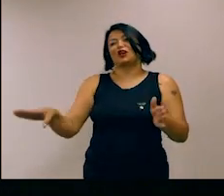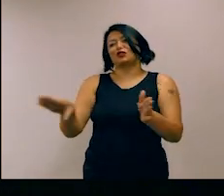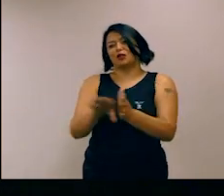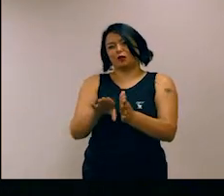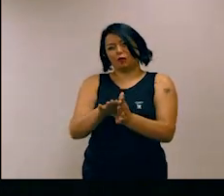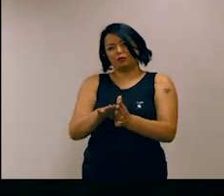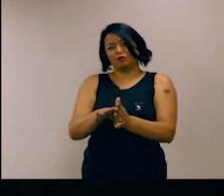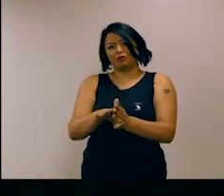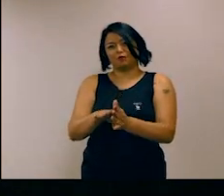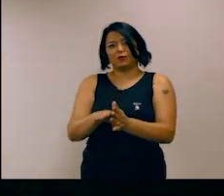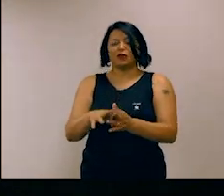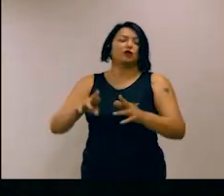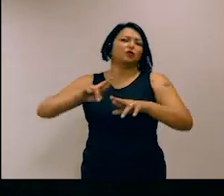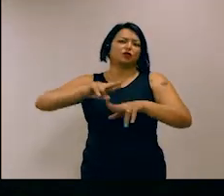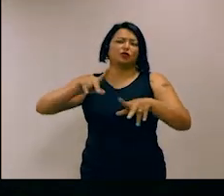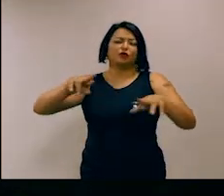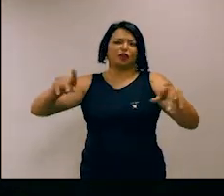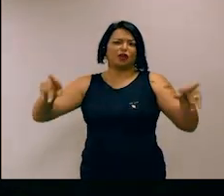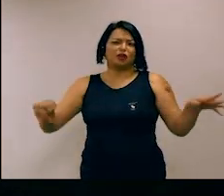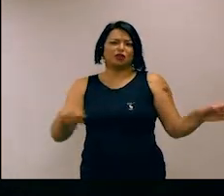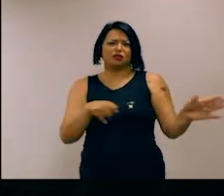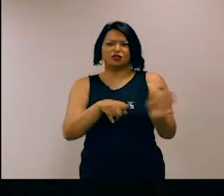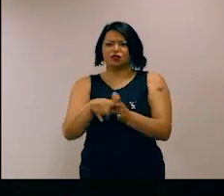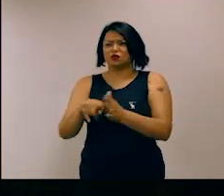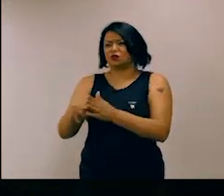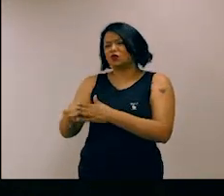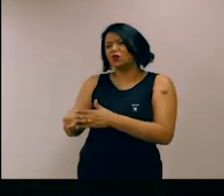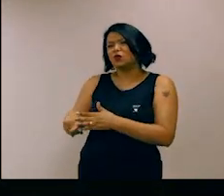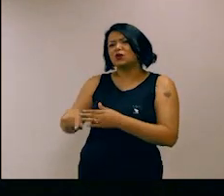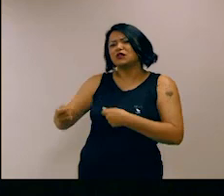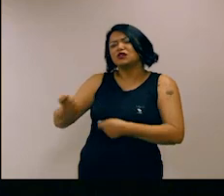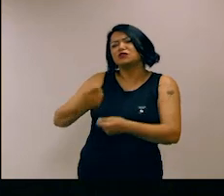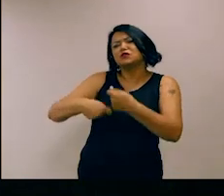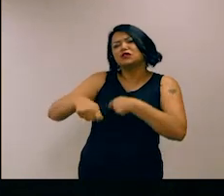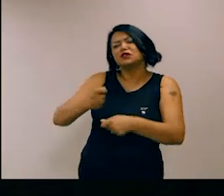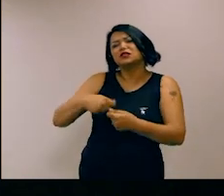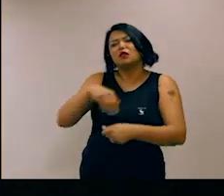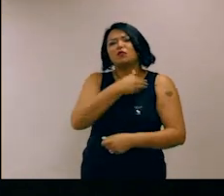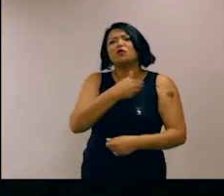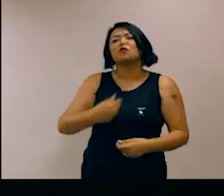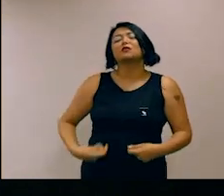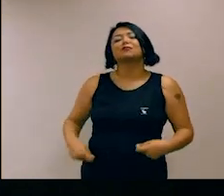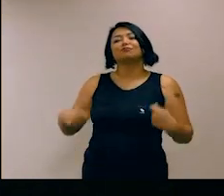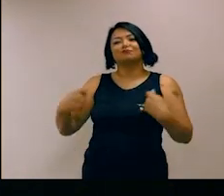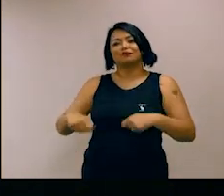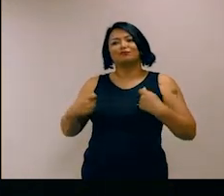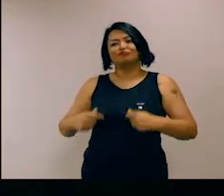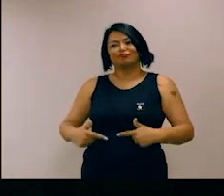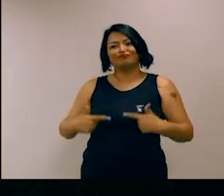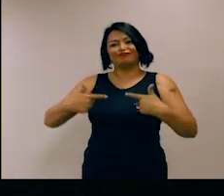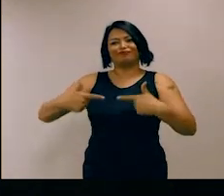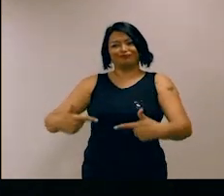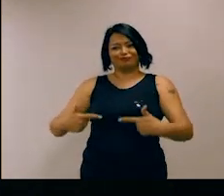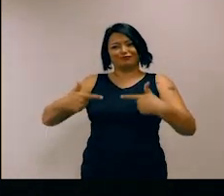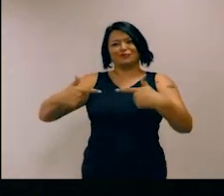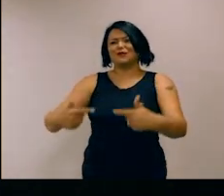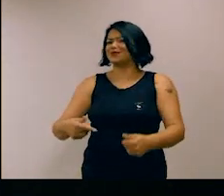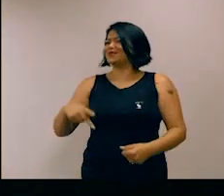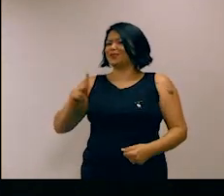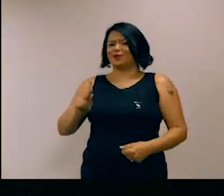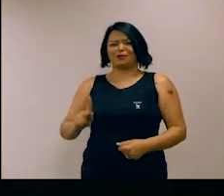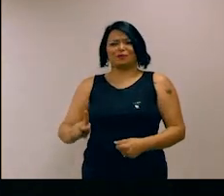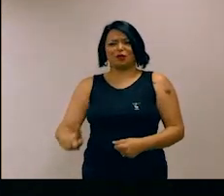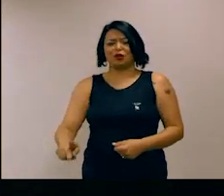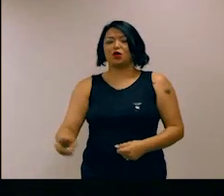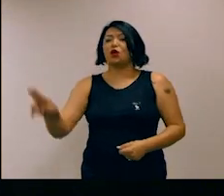and maybe the benefits are here too. Many are the issues that the government has to face, and the use